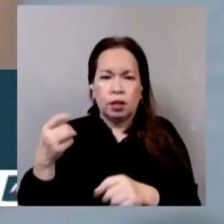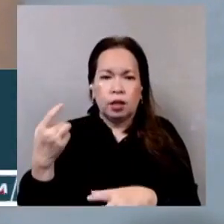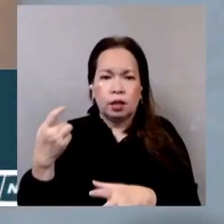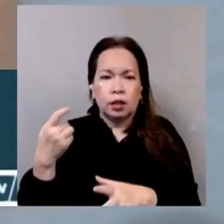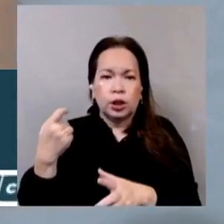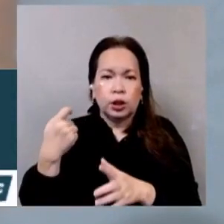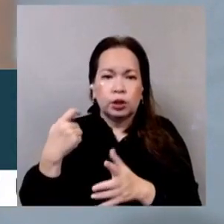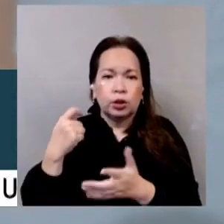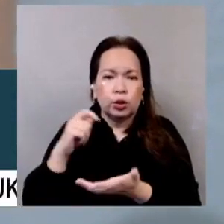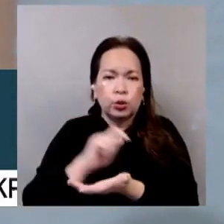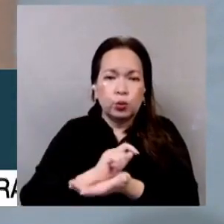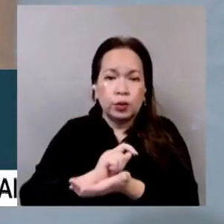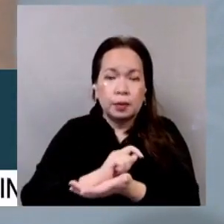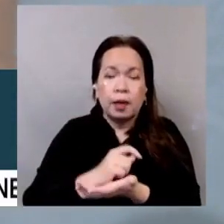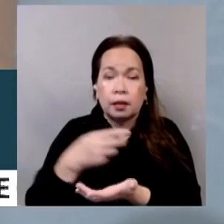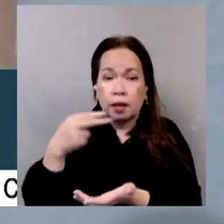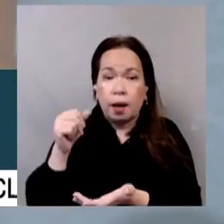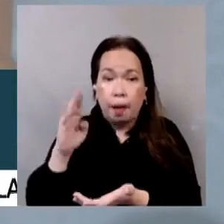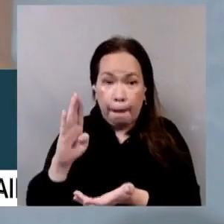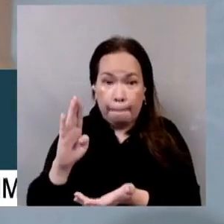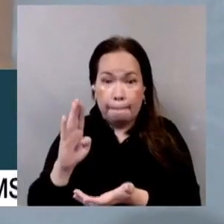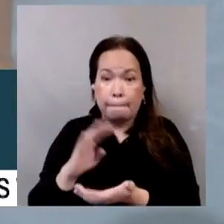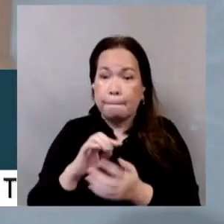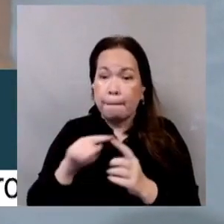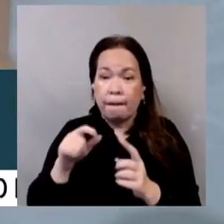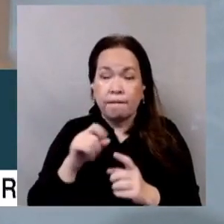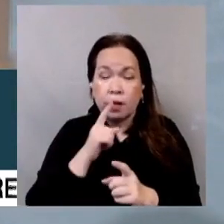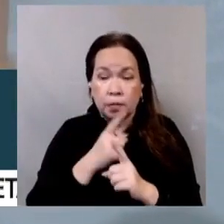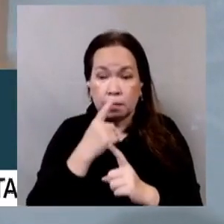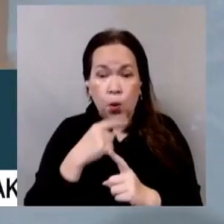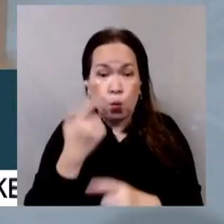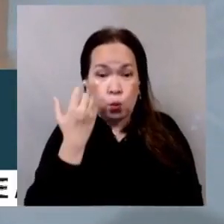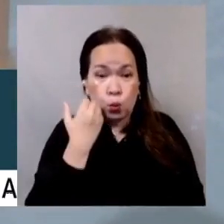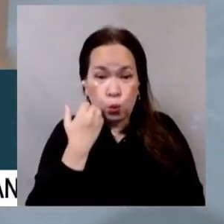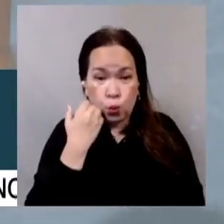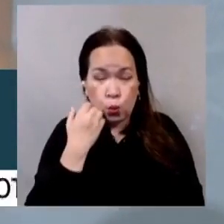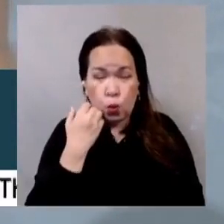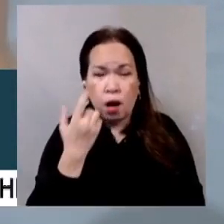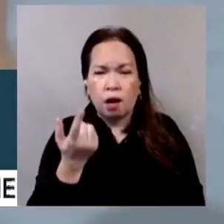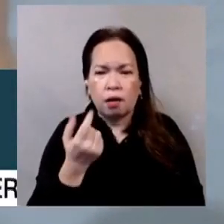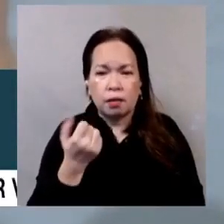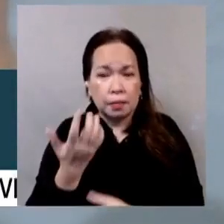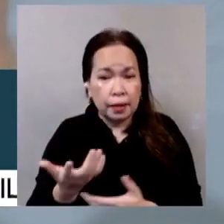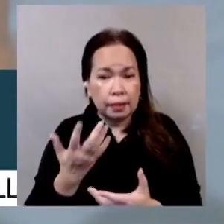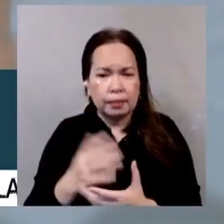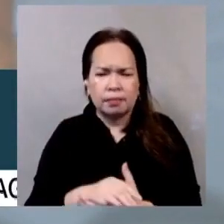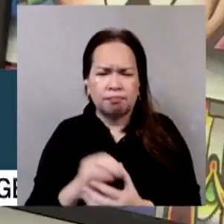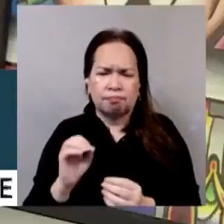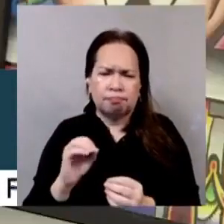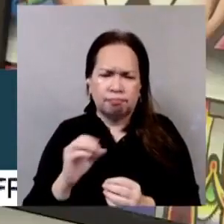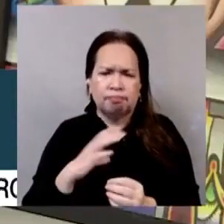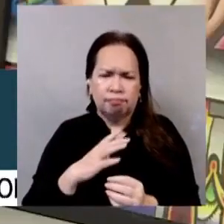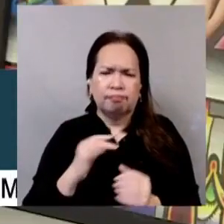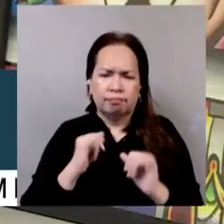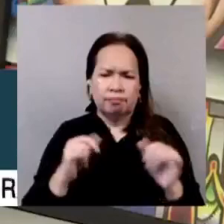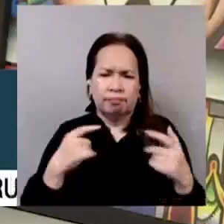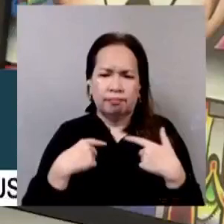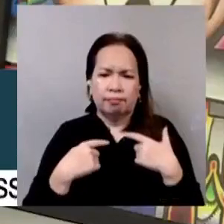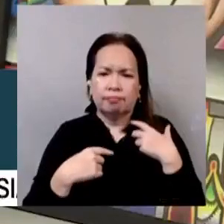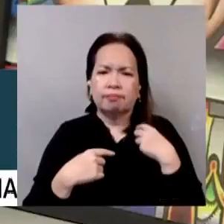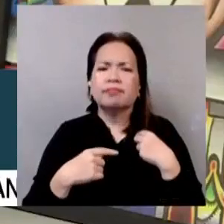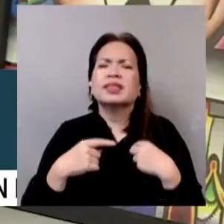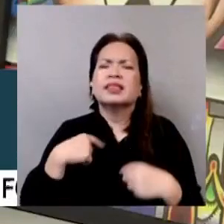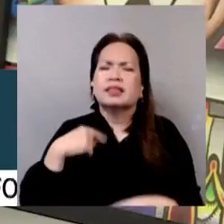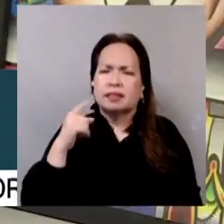nila. Pero in terms of shortage, dun sa mga regular ARVs natin, wala po tayong shortage. Dapat ma-implement natin